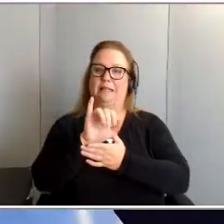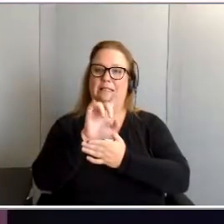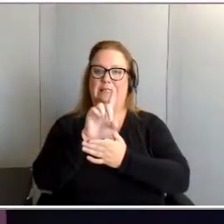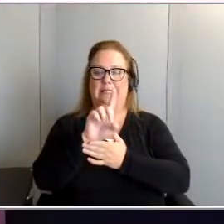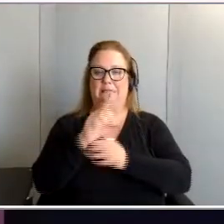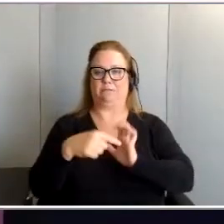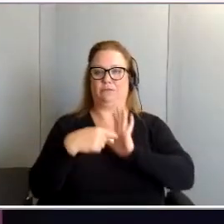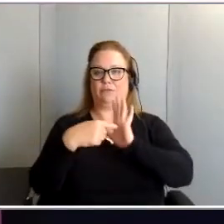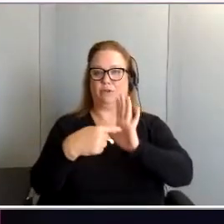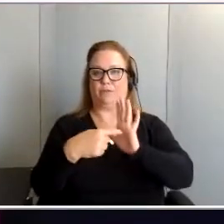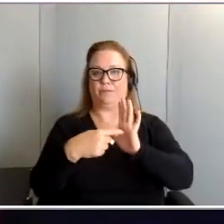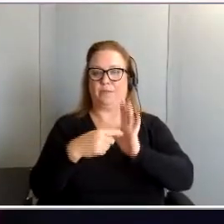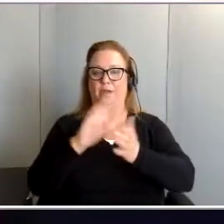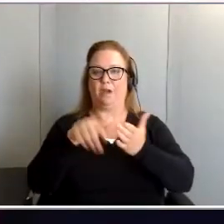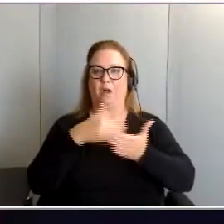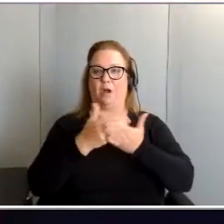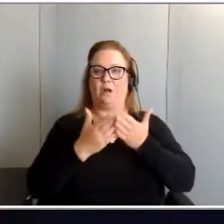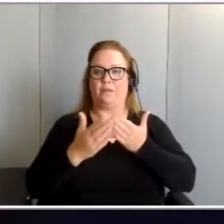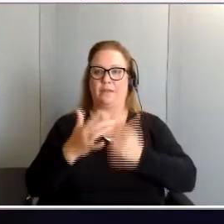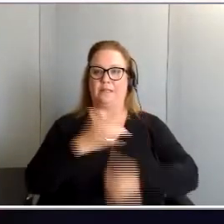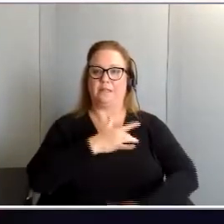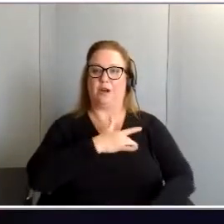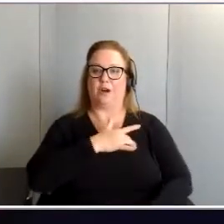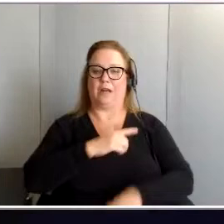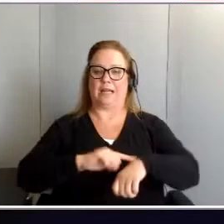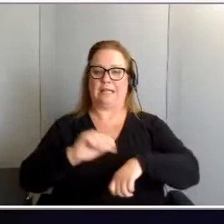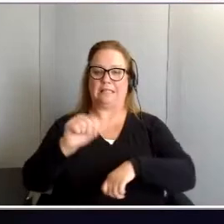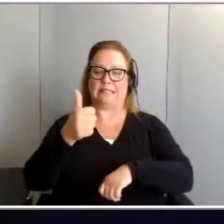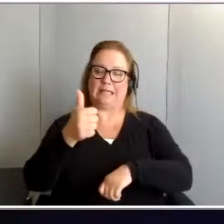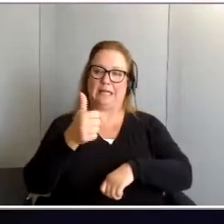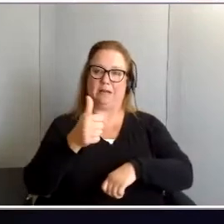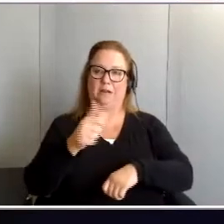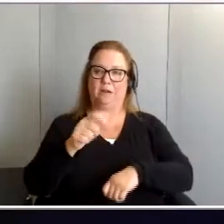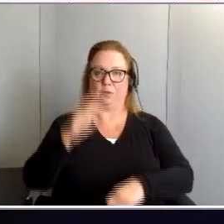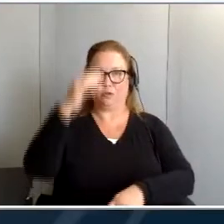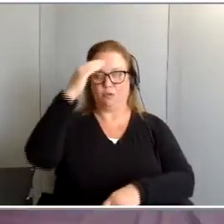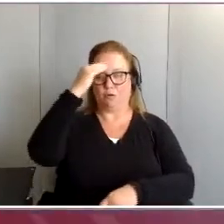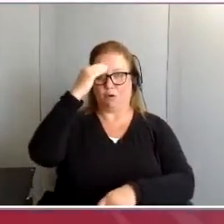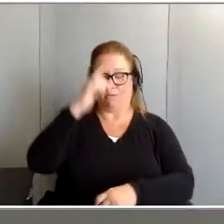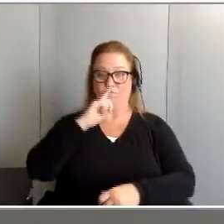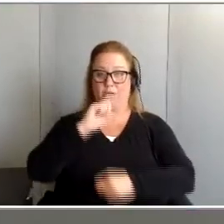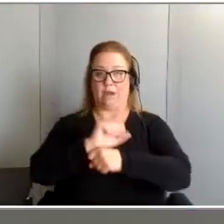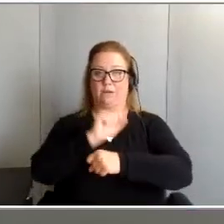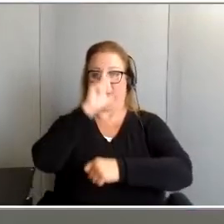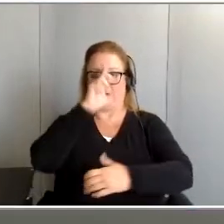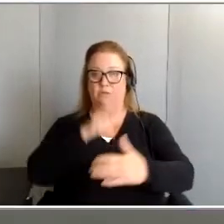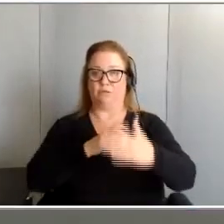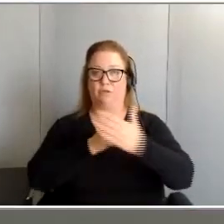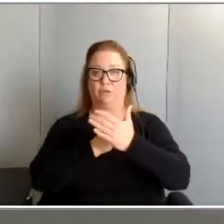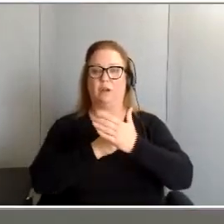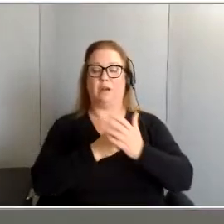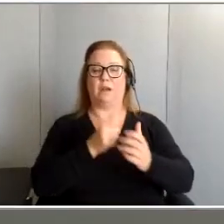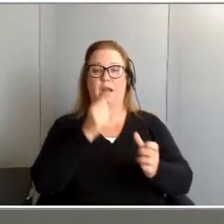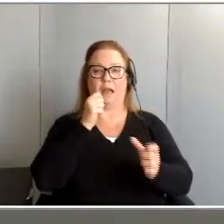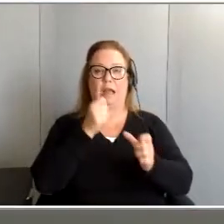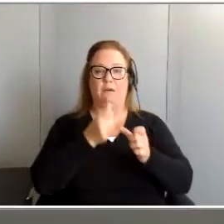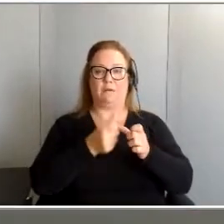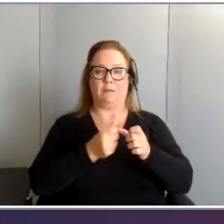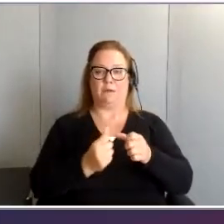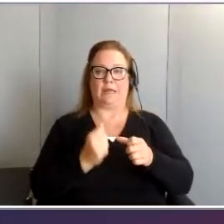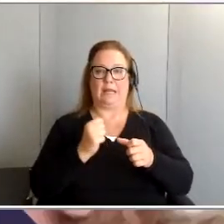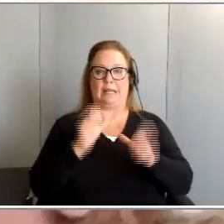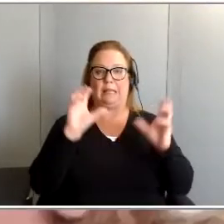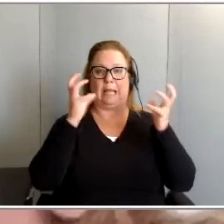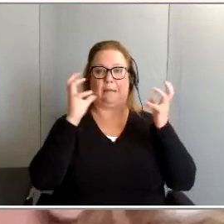Coming up on All Things Heart at 10 a.m., would you know it if you were having a stroke? I remember getting into the back of the ambulance, and that was